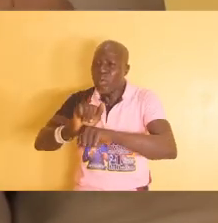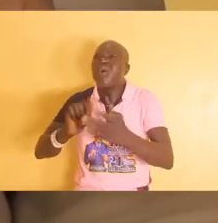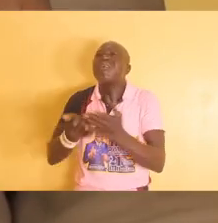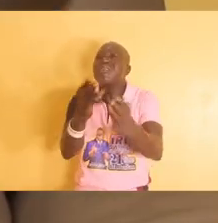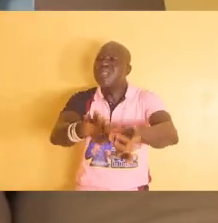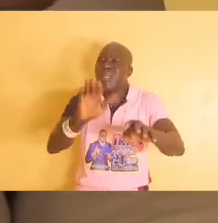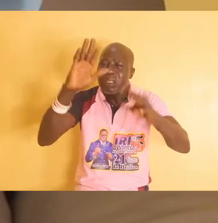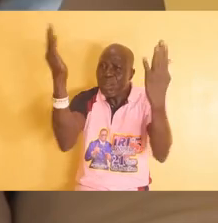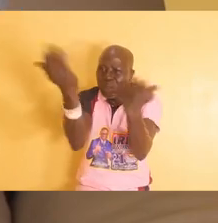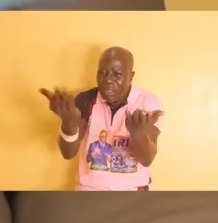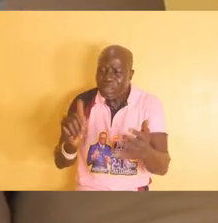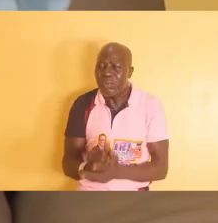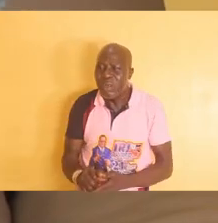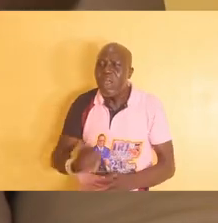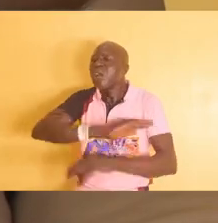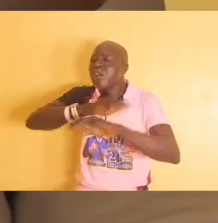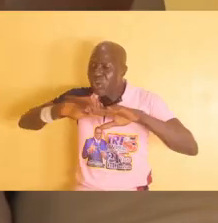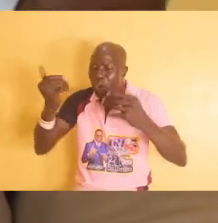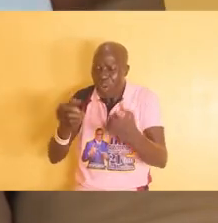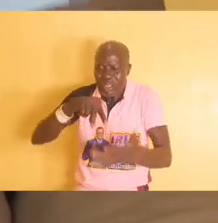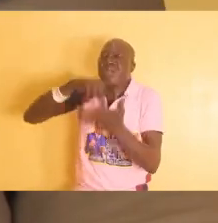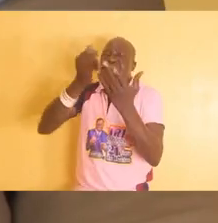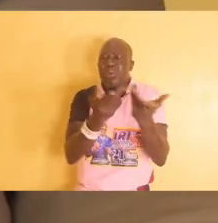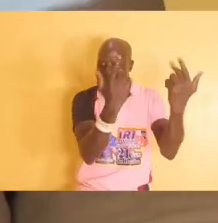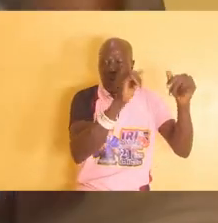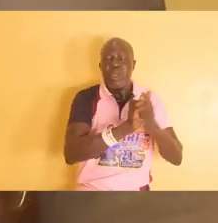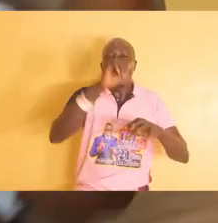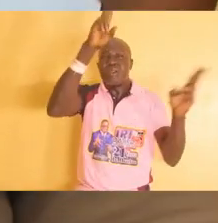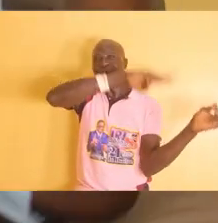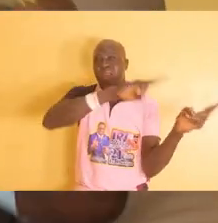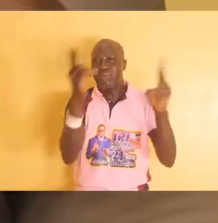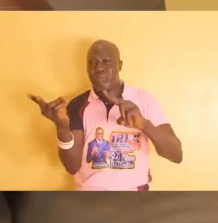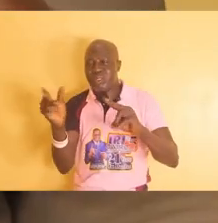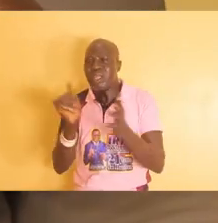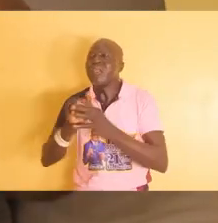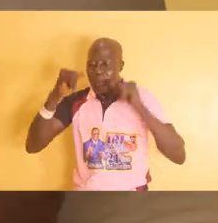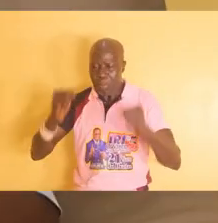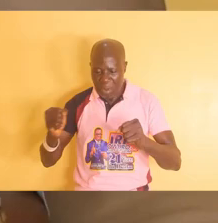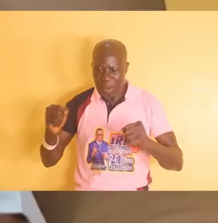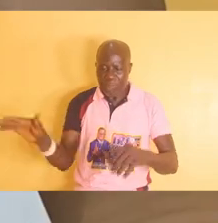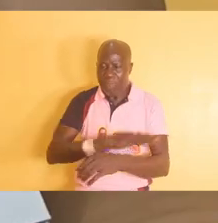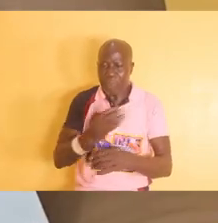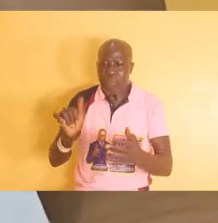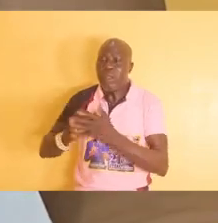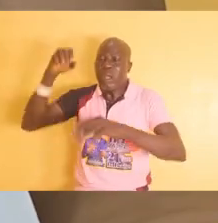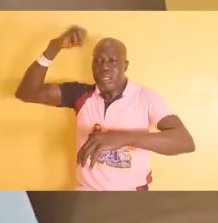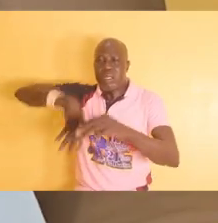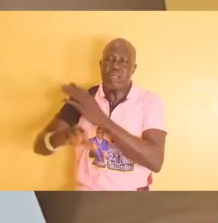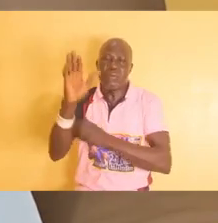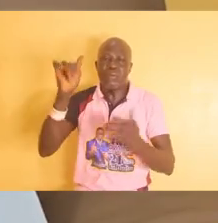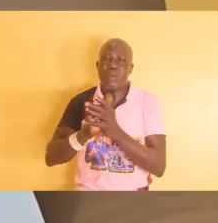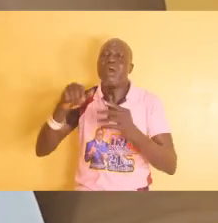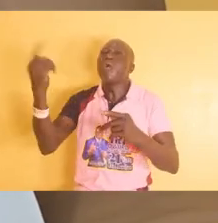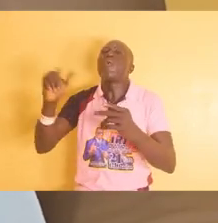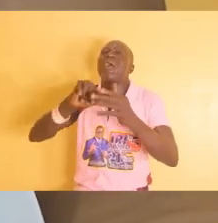sàn. Listen, sir. And your business is there. O lè dìde kó mọ sàlẹ̀ mọ́. You cannot stand up and come. Ìṣòro ni. Tonight's video. O máa ní agbára. Powerful. Lágbára Ọlọ́run. By grace of God.